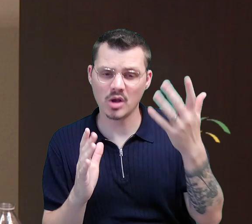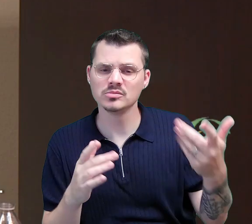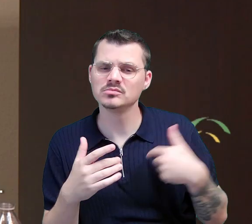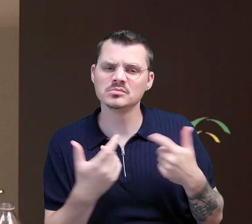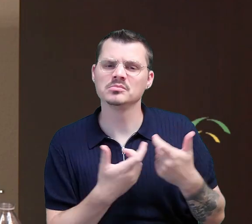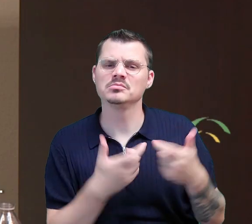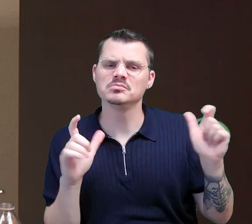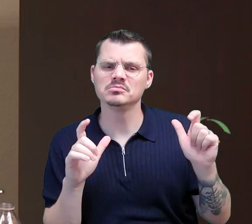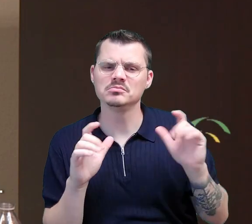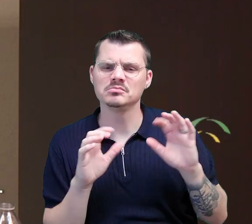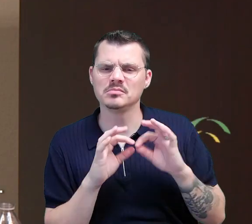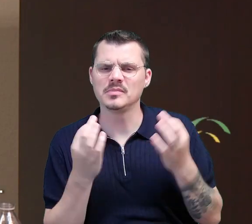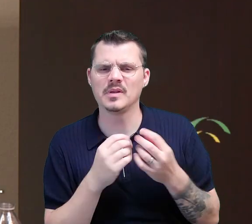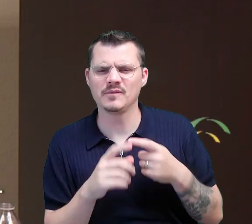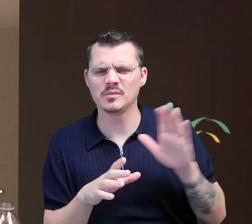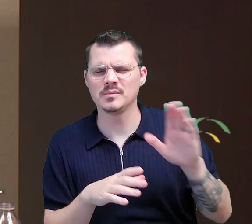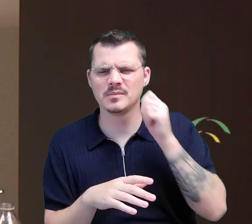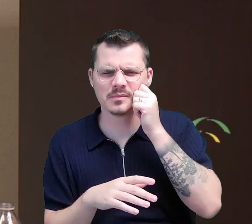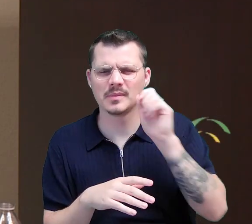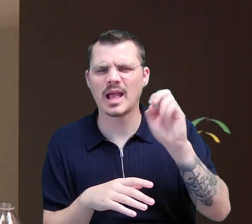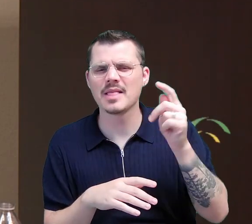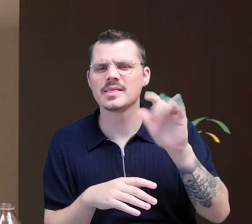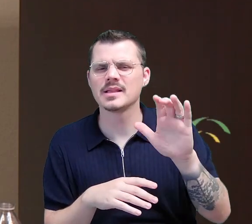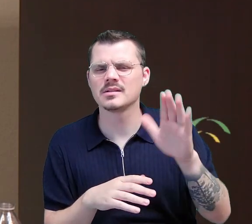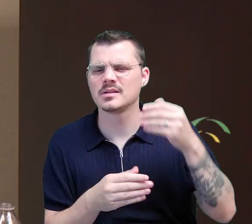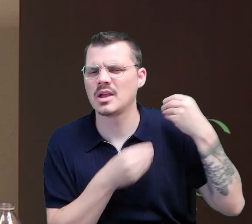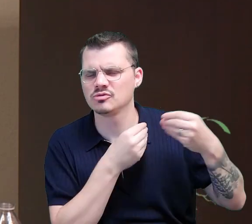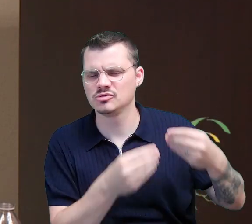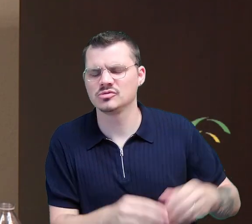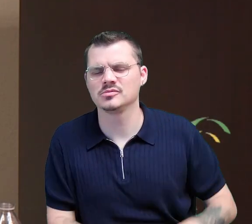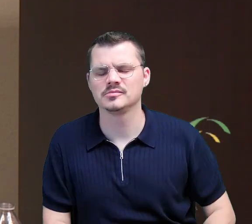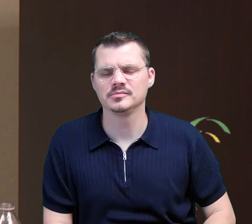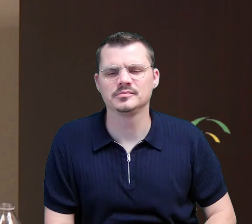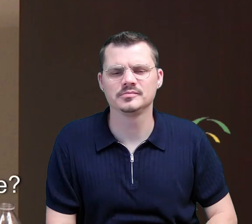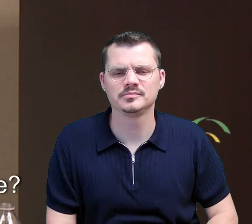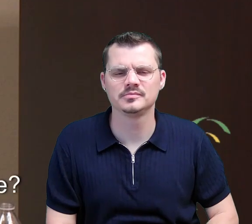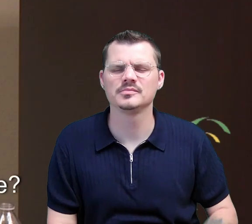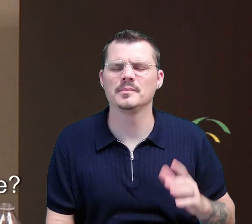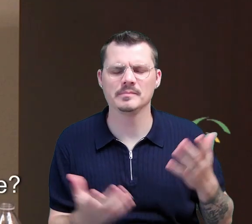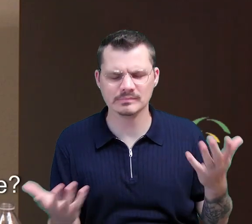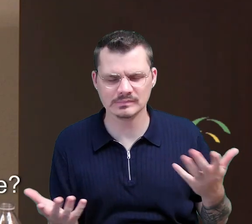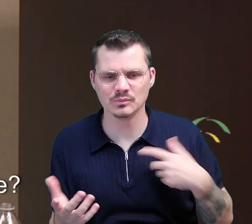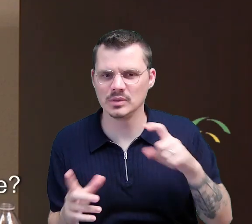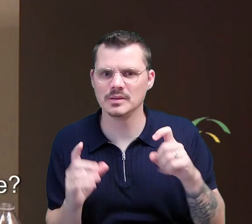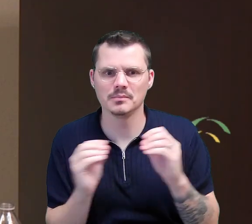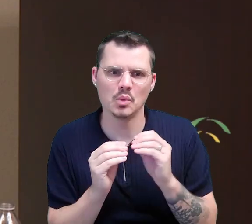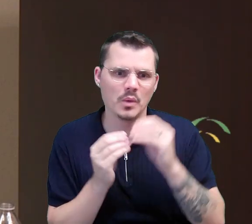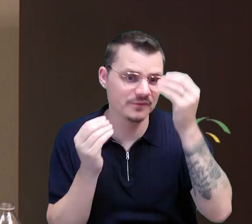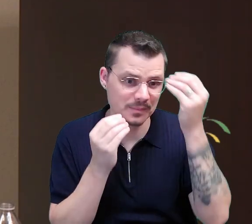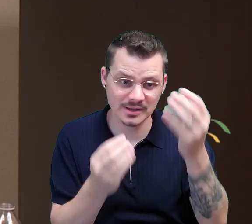lively family of a certain ethnic heritage. Well, we need more information, don't